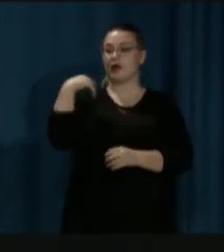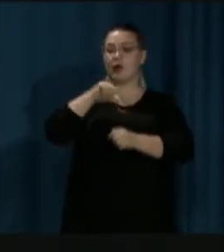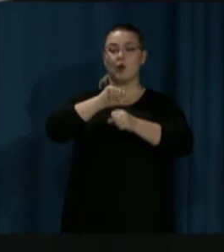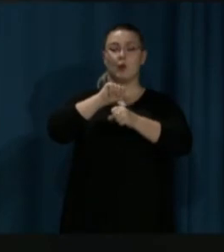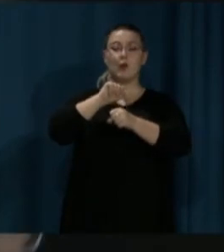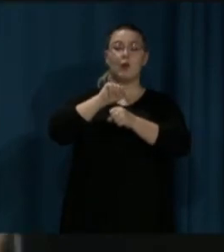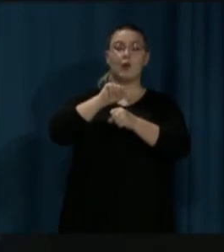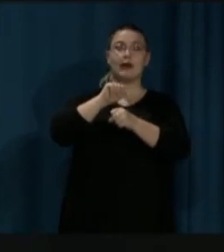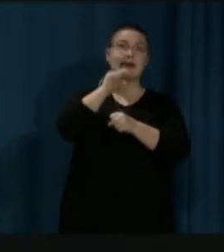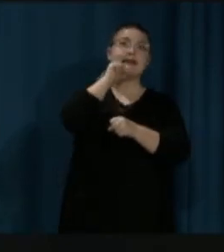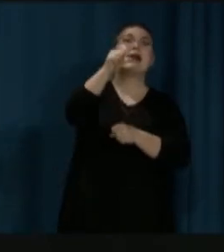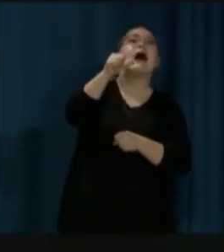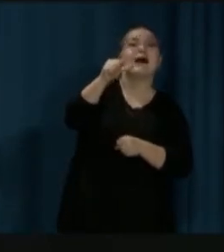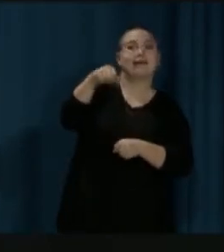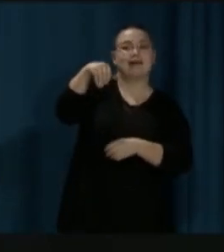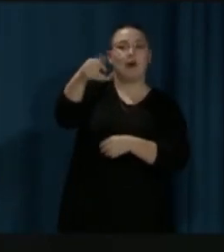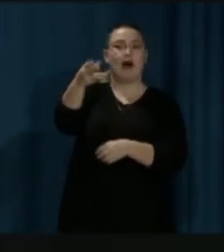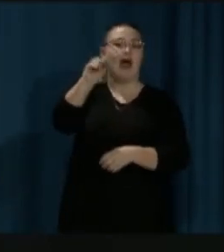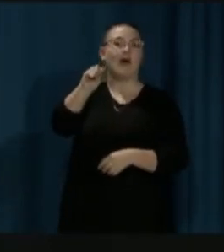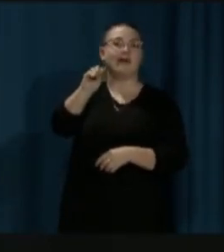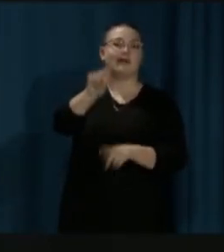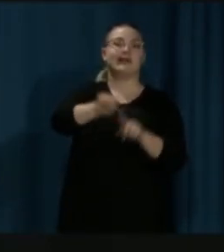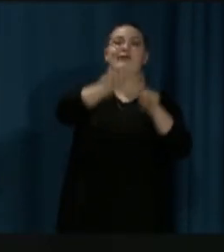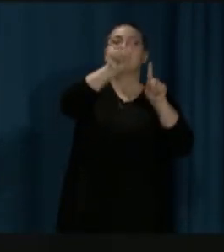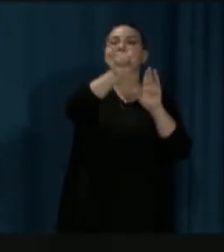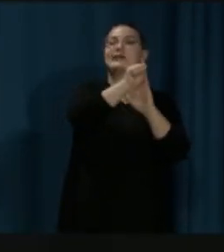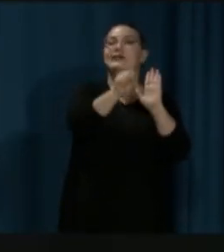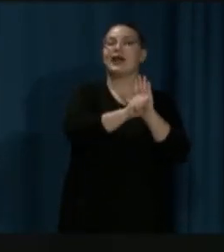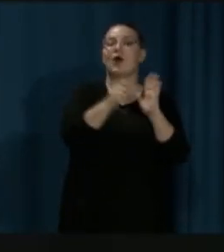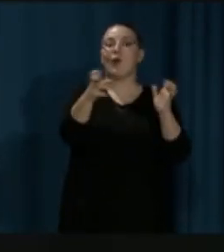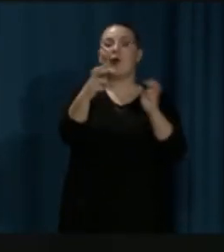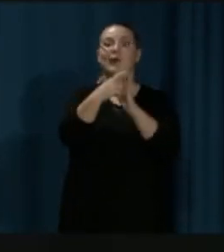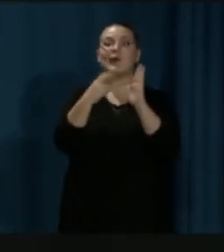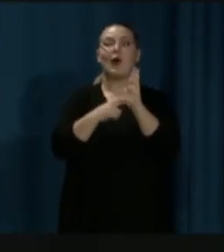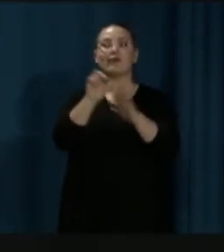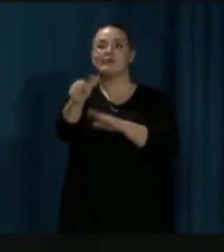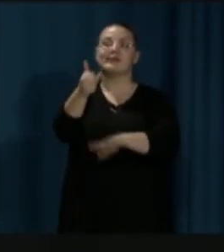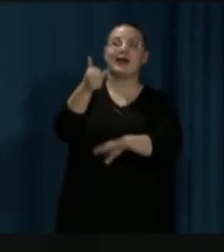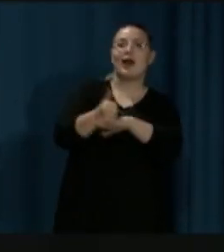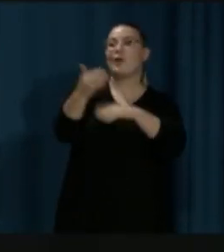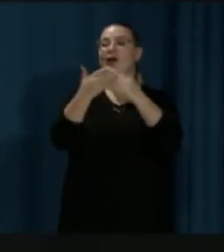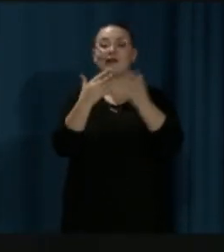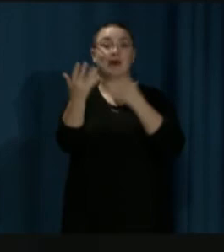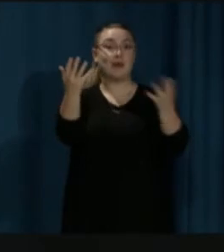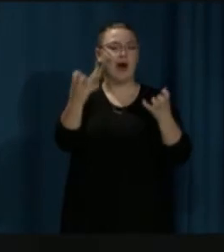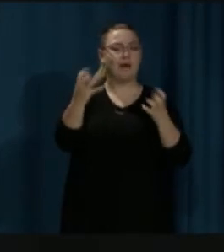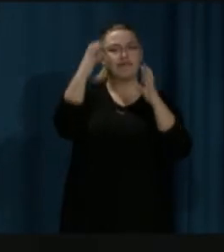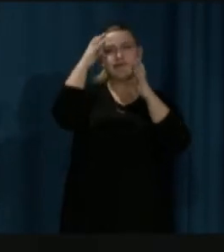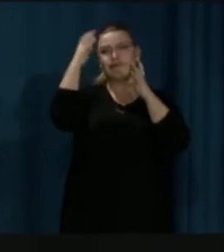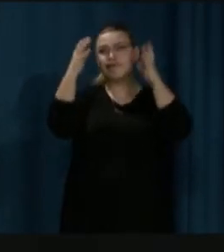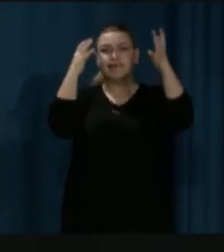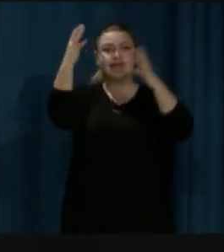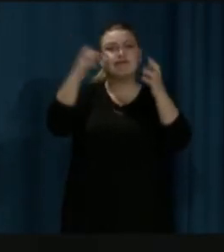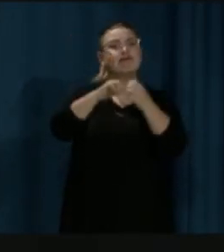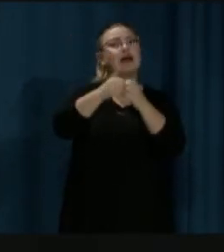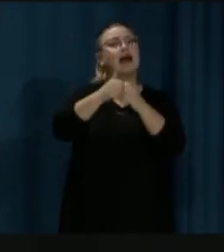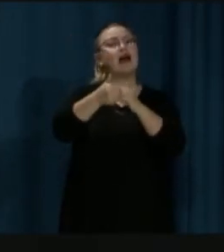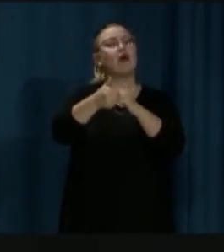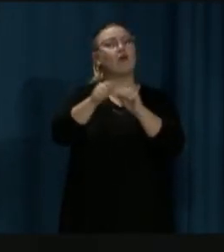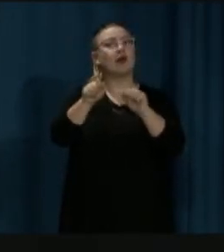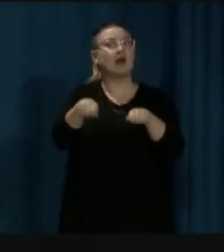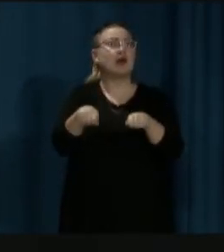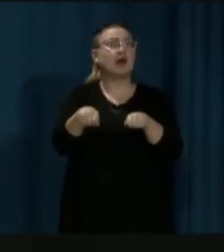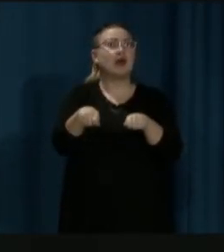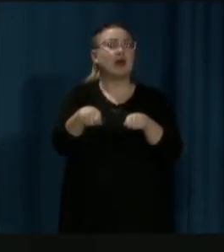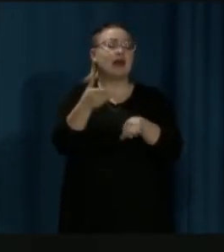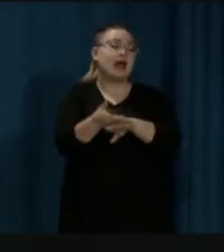were maybe in a new state that didn't exist, and we could make up any rule that we wanted. Are there any creative ways that you could suggest that we